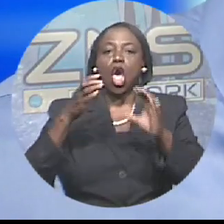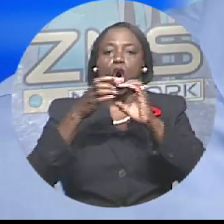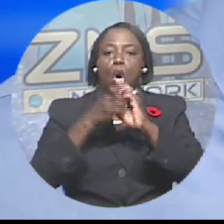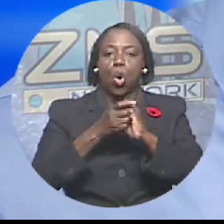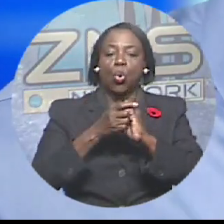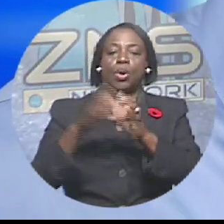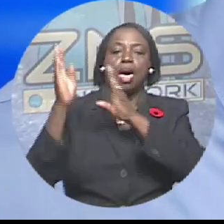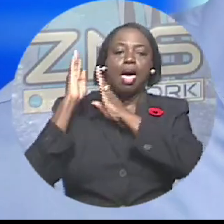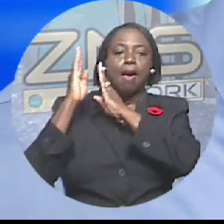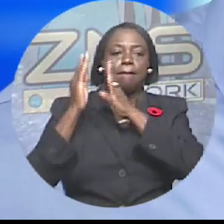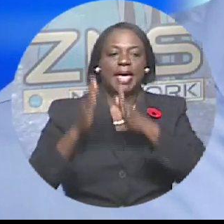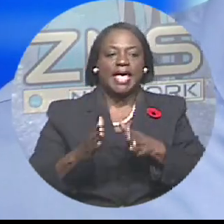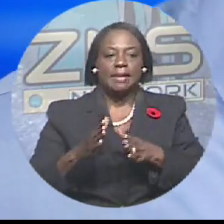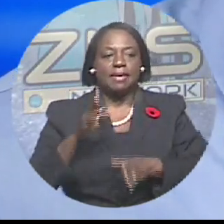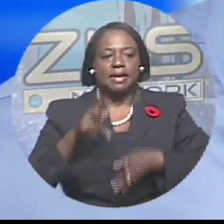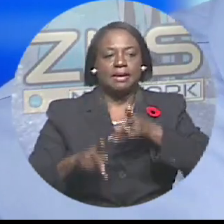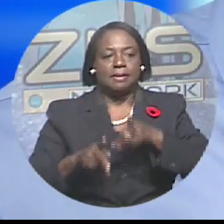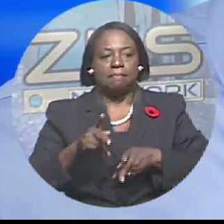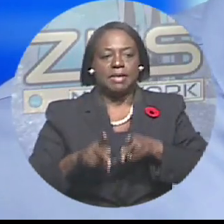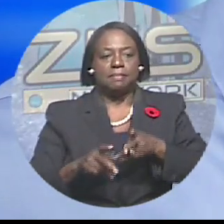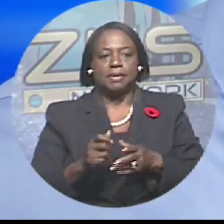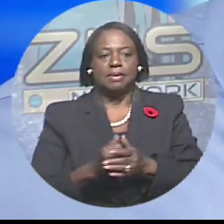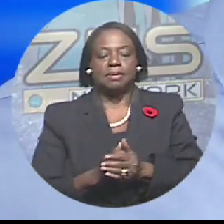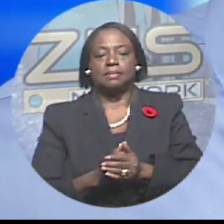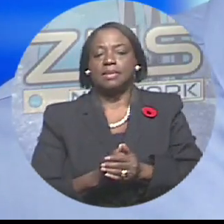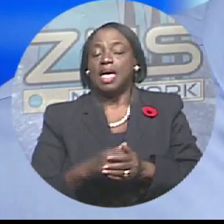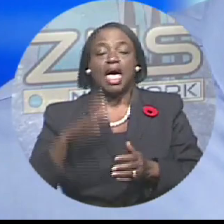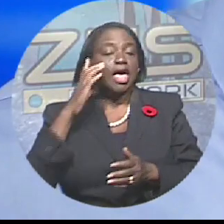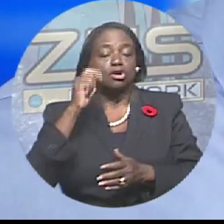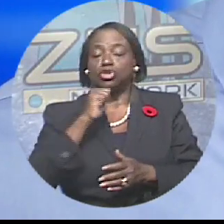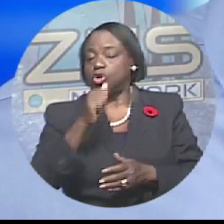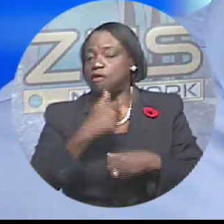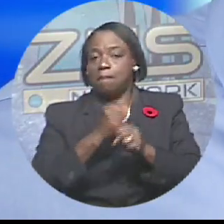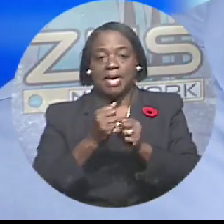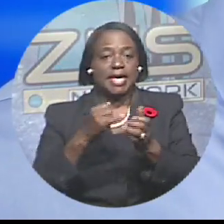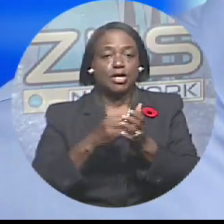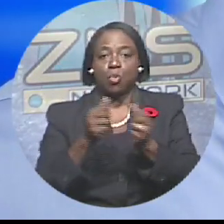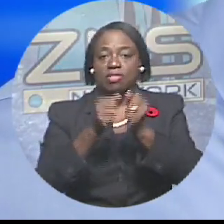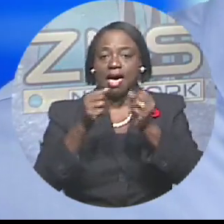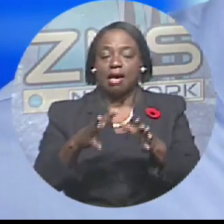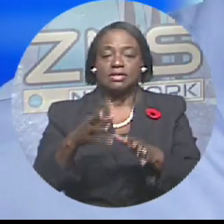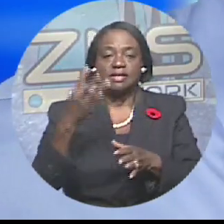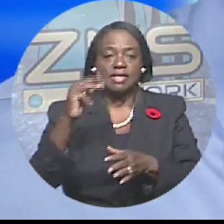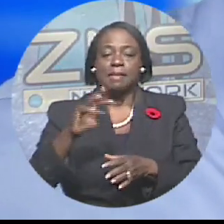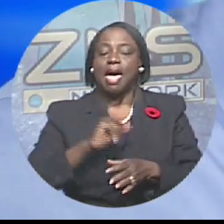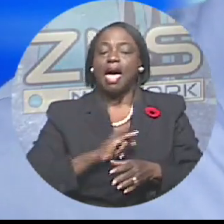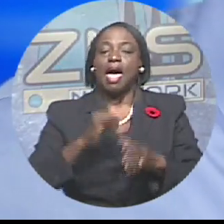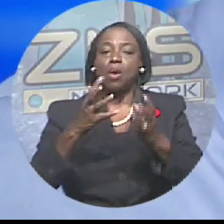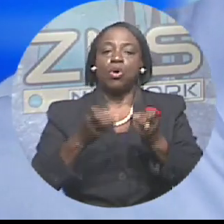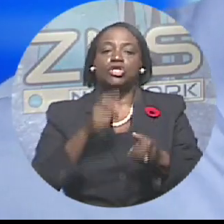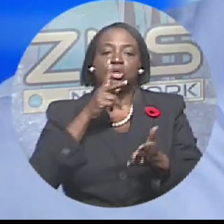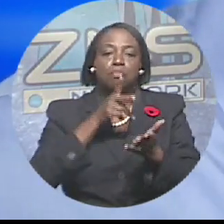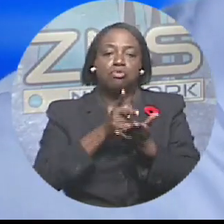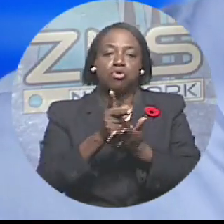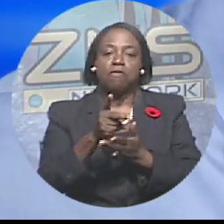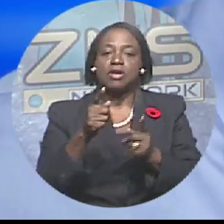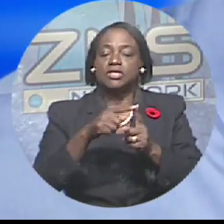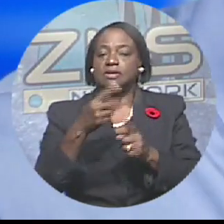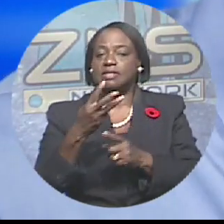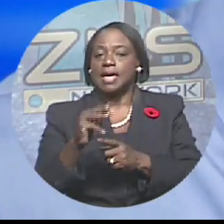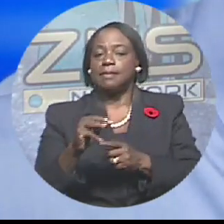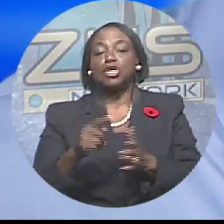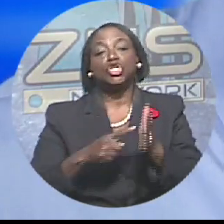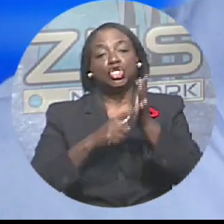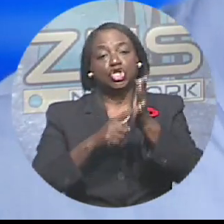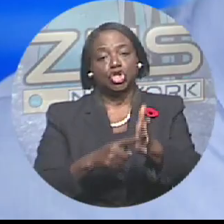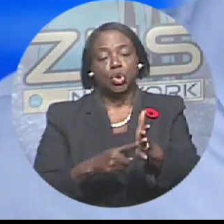raised me to the point where I am today. Of course, I couldn't make it by myself. So definitely I would like to prove to the Bahamian people, to showcase to the